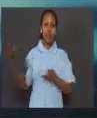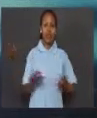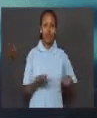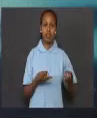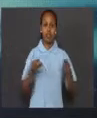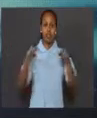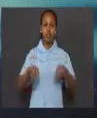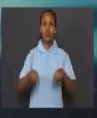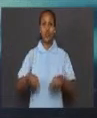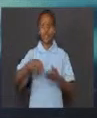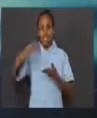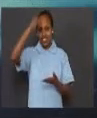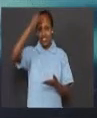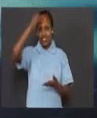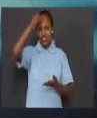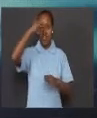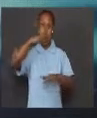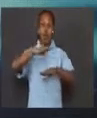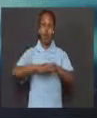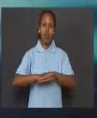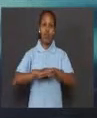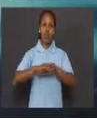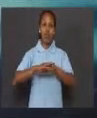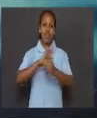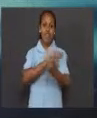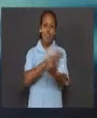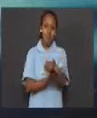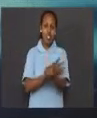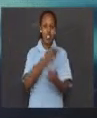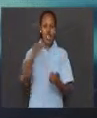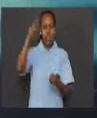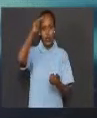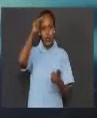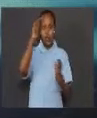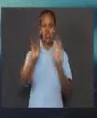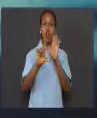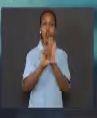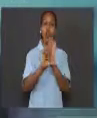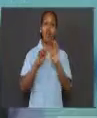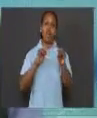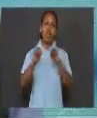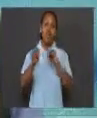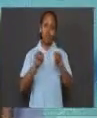Welcome to today's lesson on forces and Newton's laws of motion.